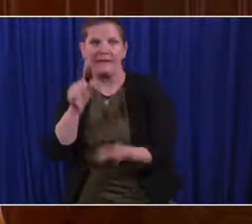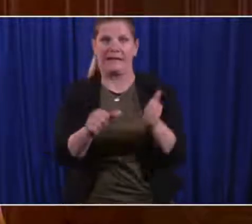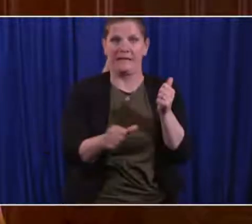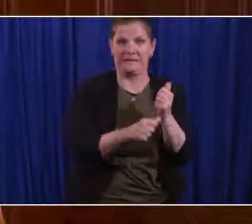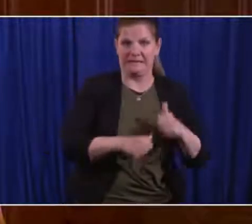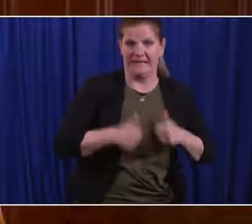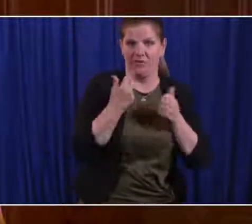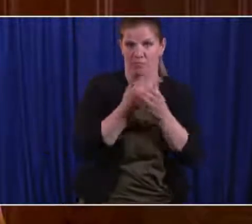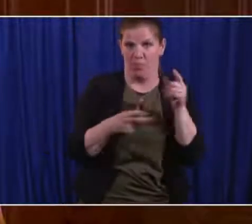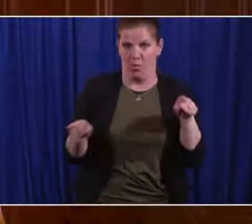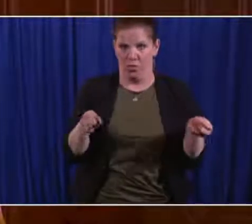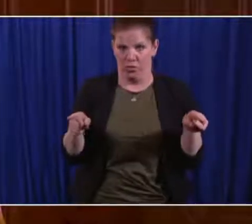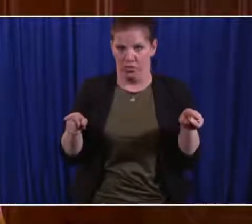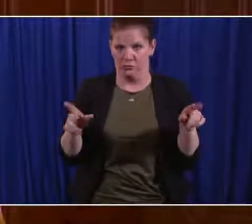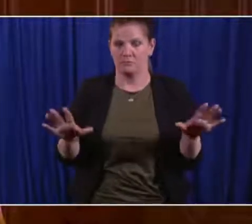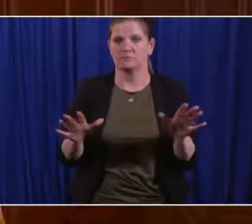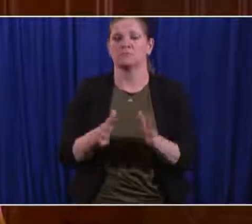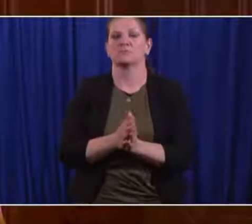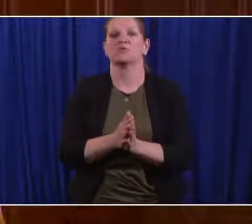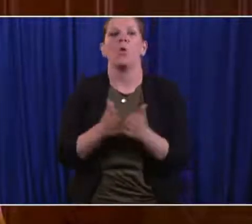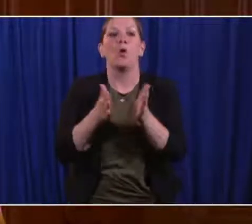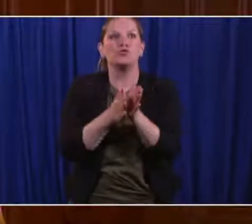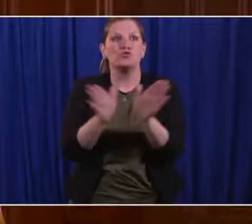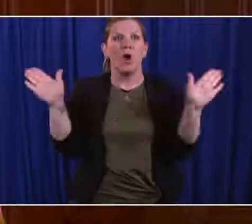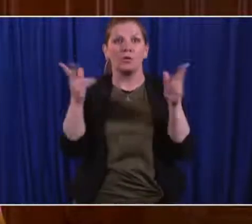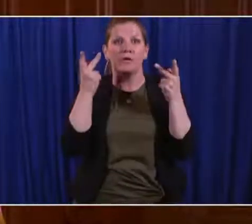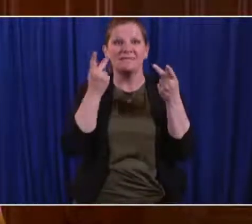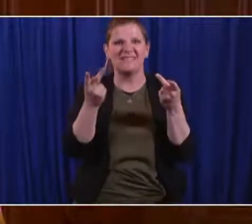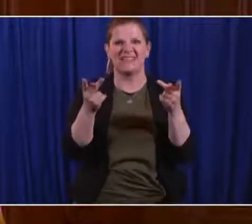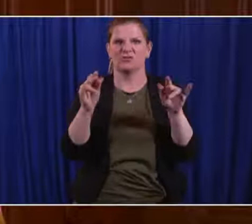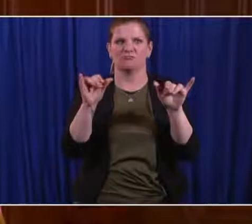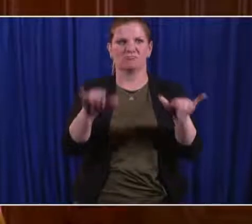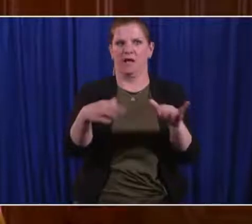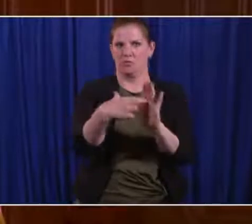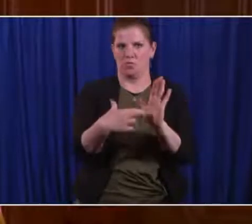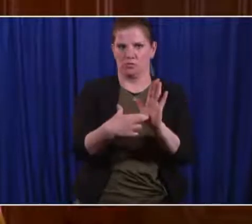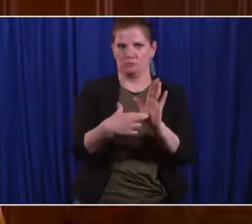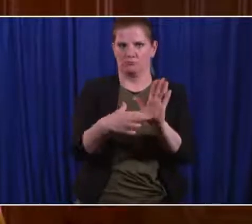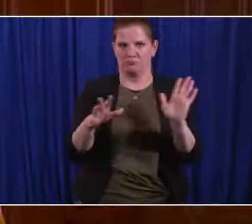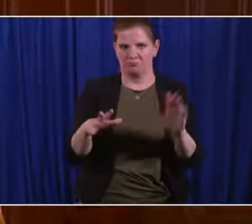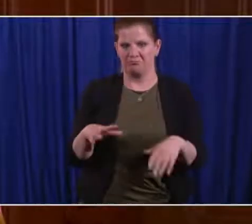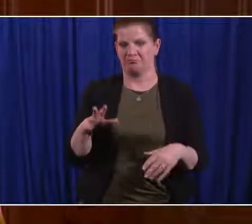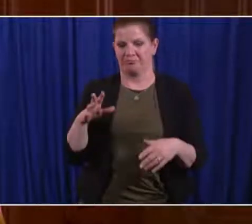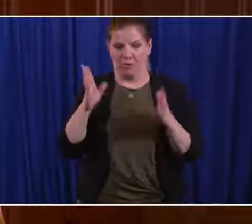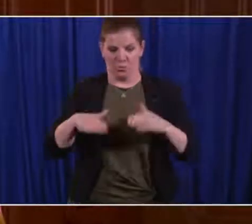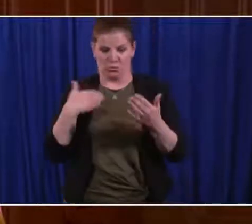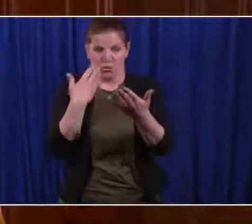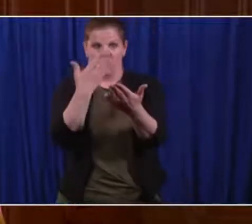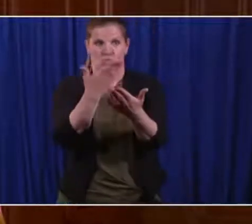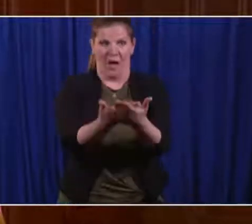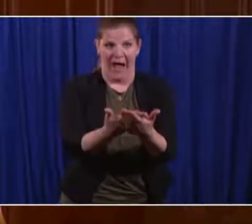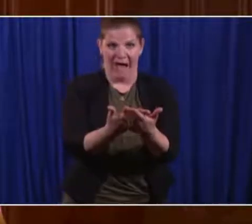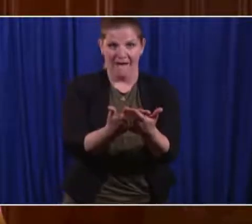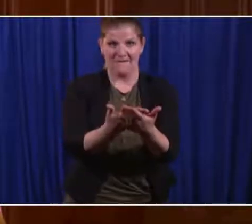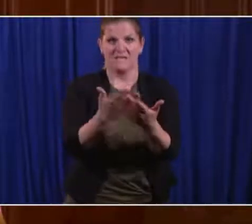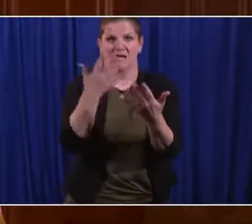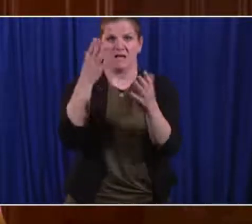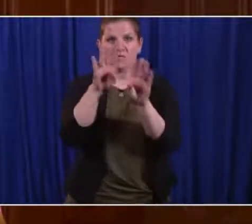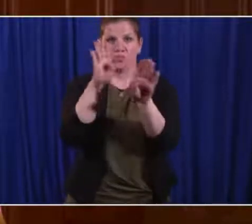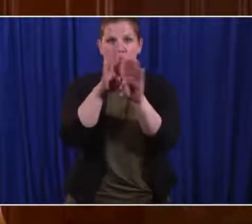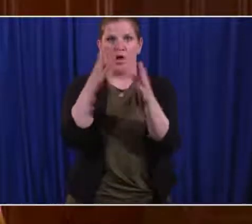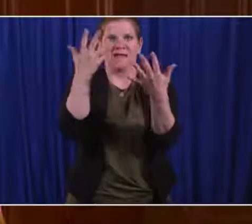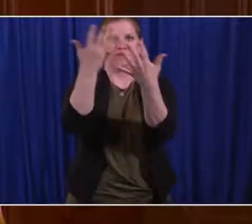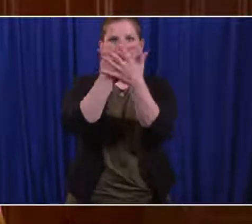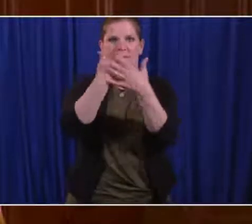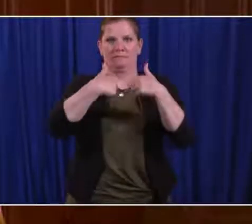living. The general visitations remain the same. Visitors need to be screened for COVID-19 symptoms at the front